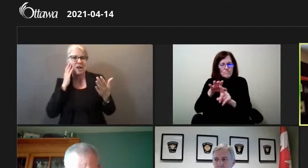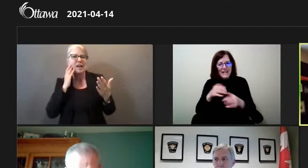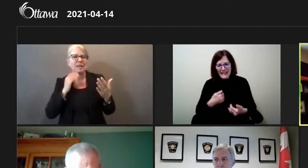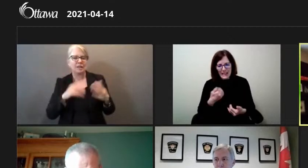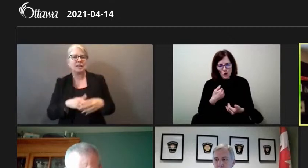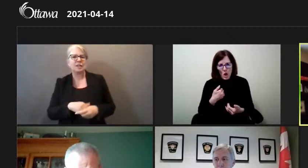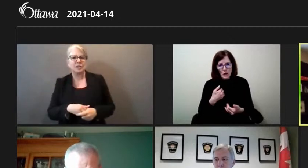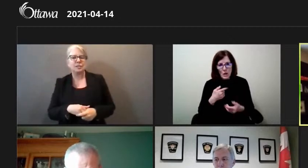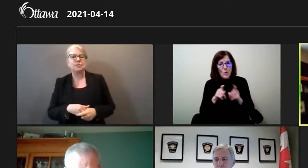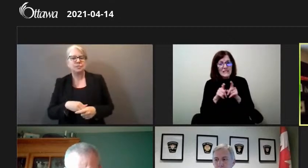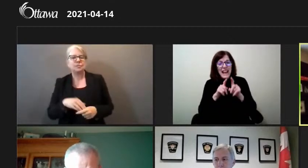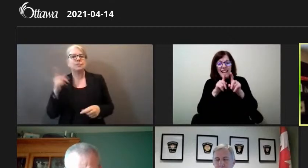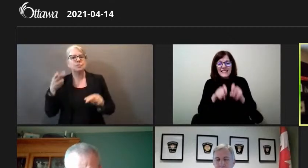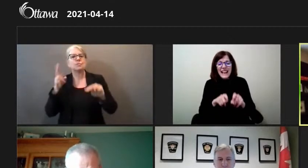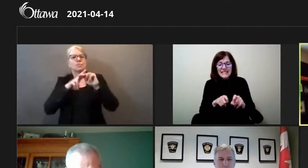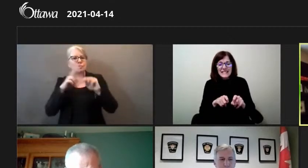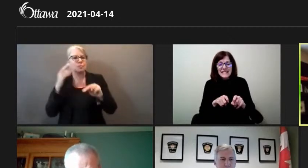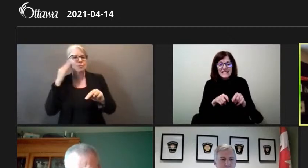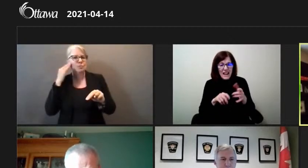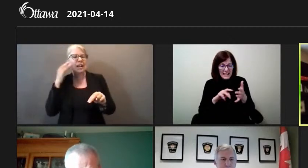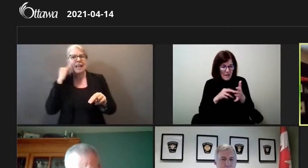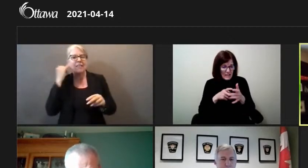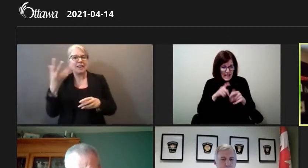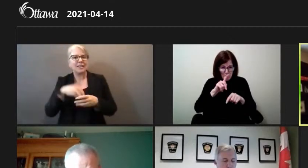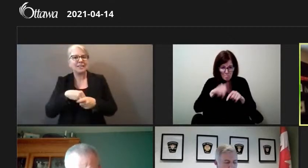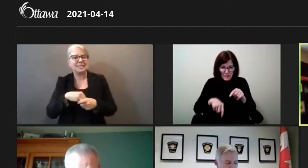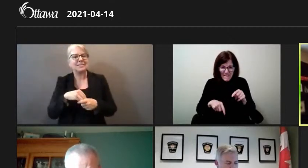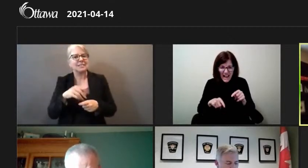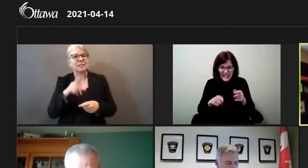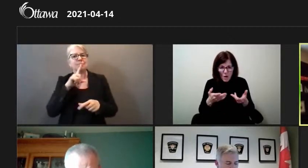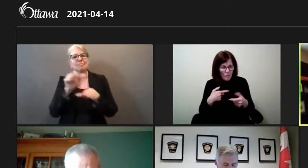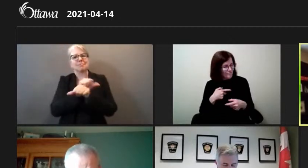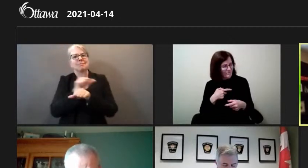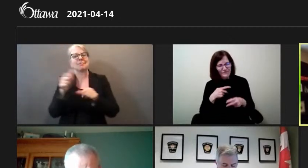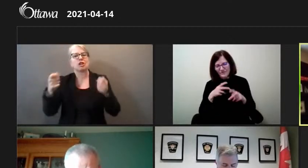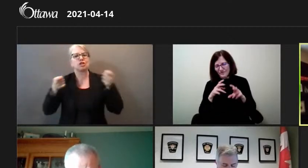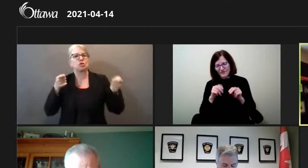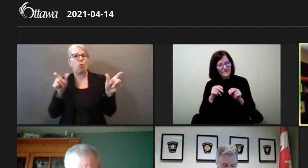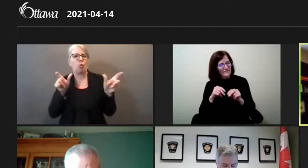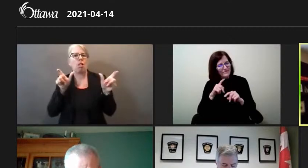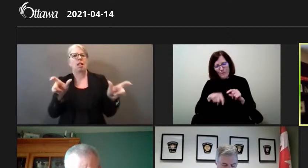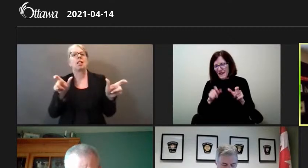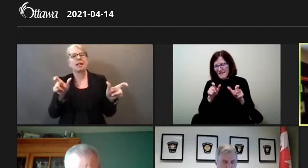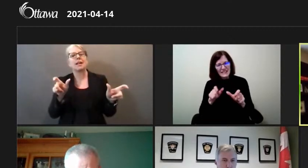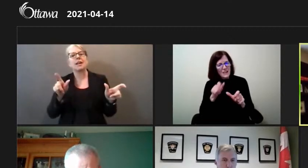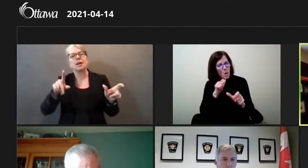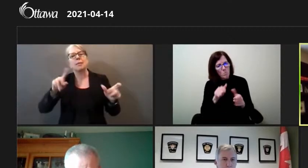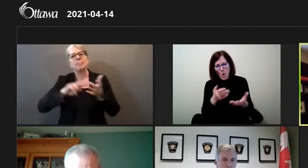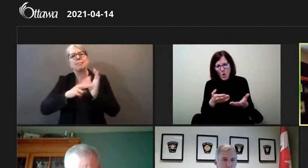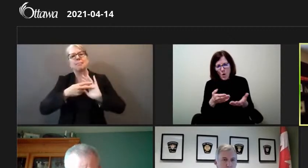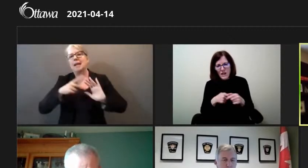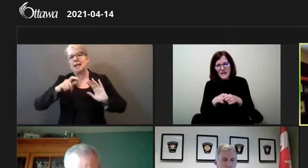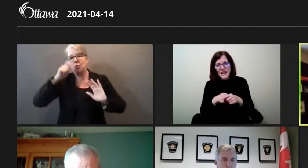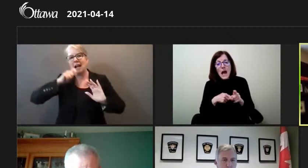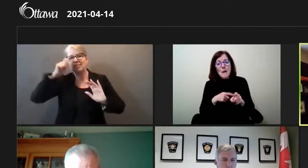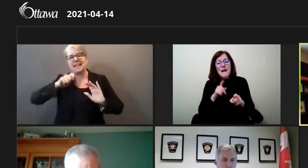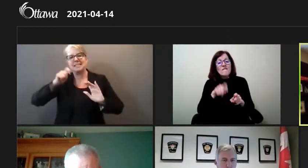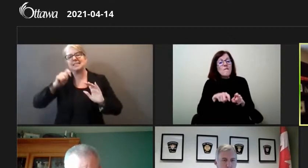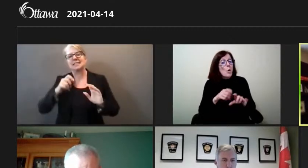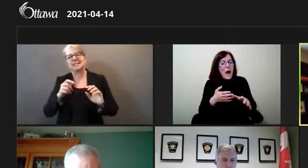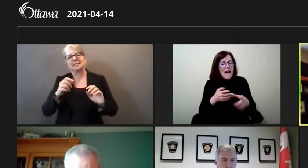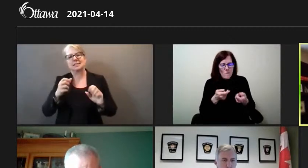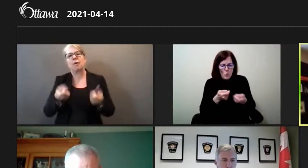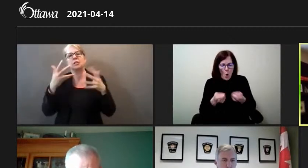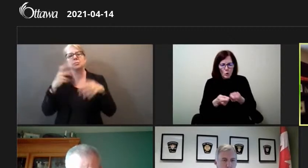It may raise awareness if they participated, but to actually control in a population, you'd have to test people multiple times a week, every